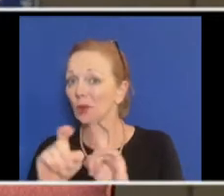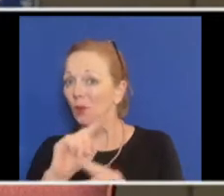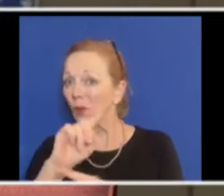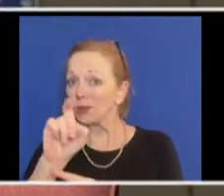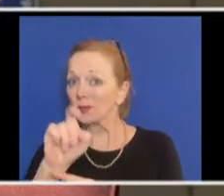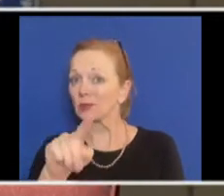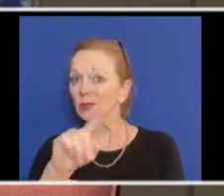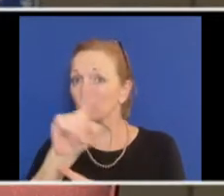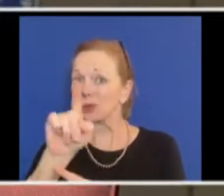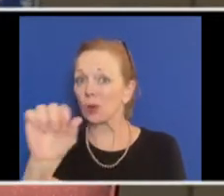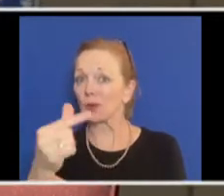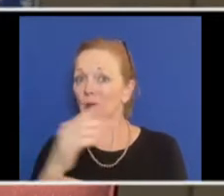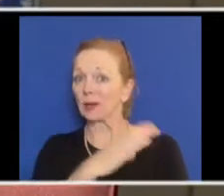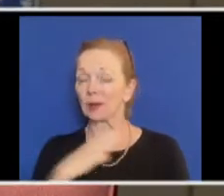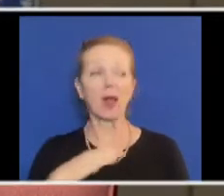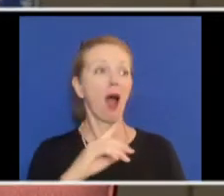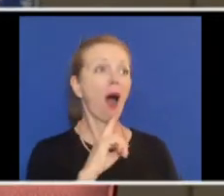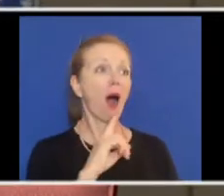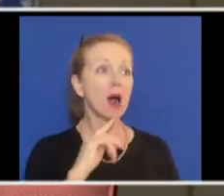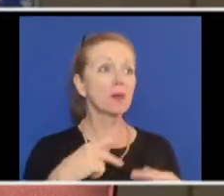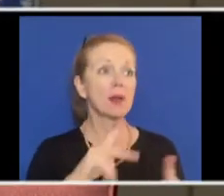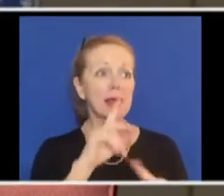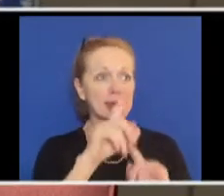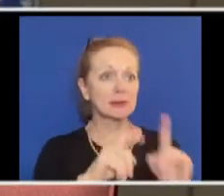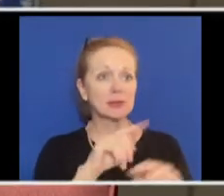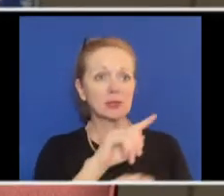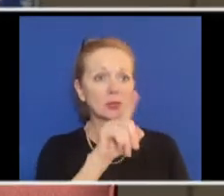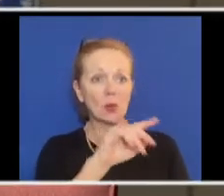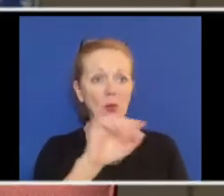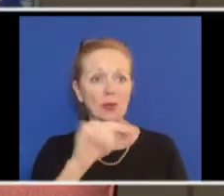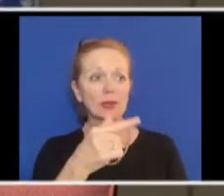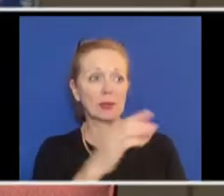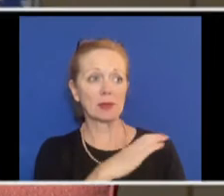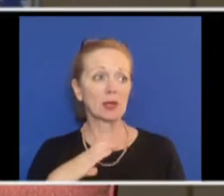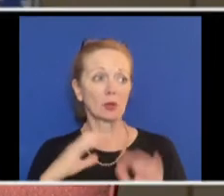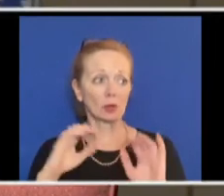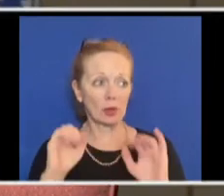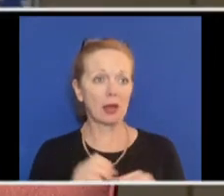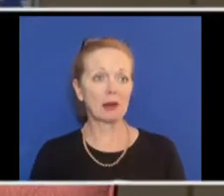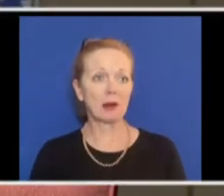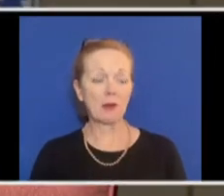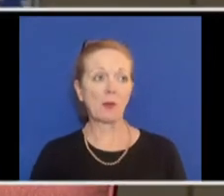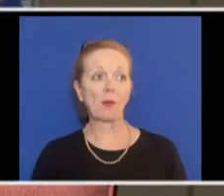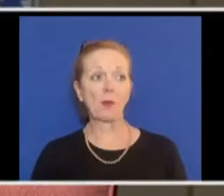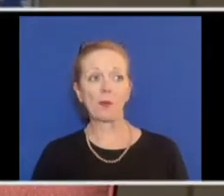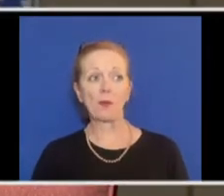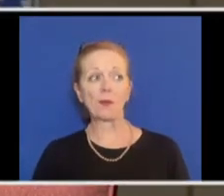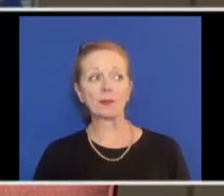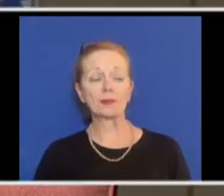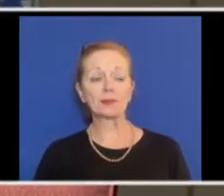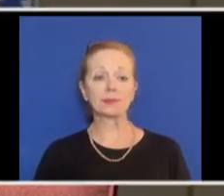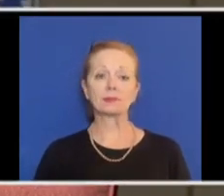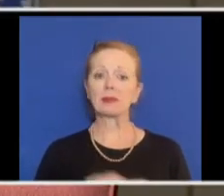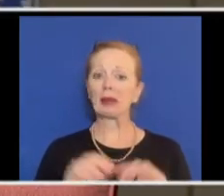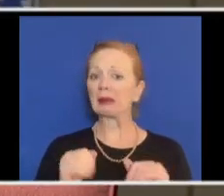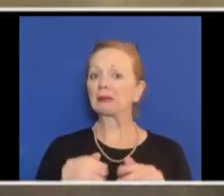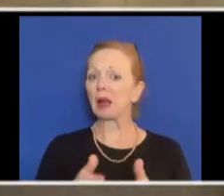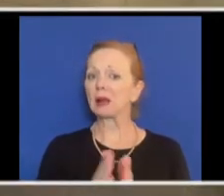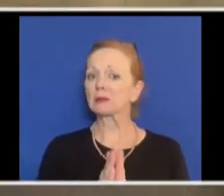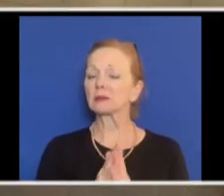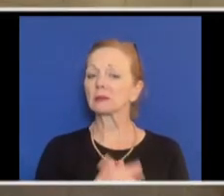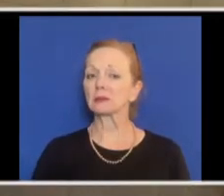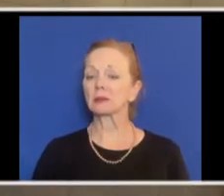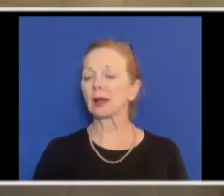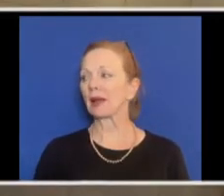yeah you you are allowed to ask questions of the zoning committee yes yes that discussion is